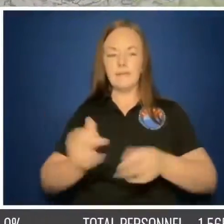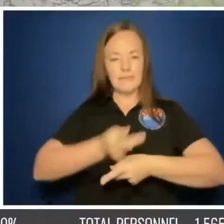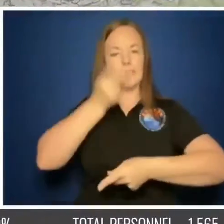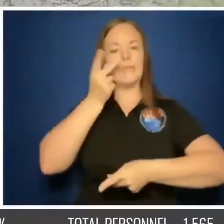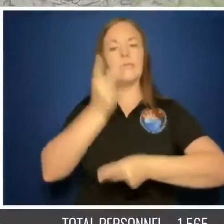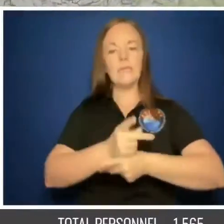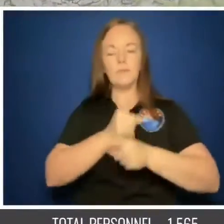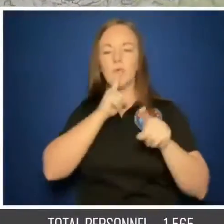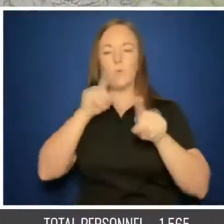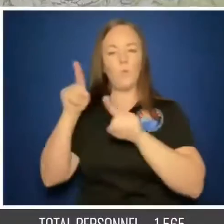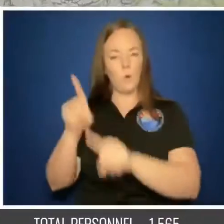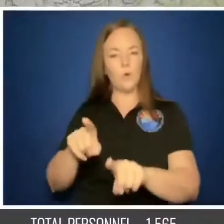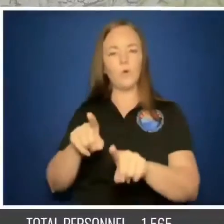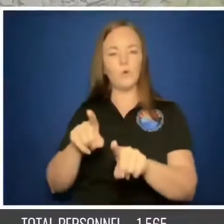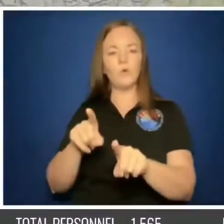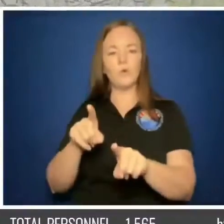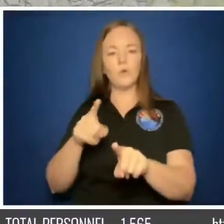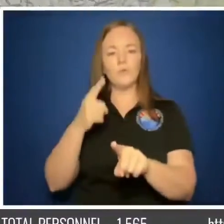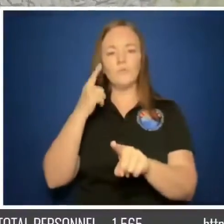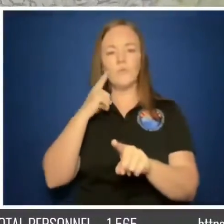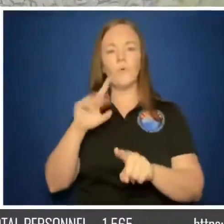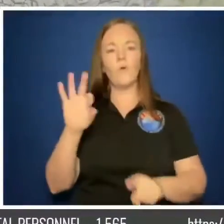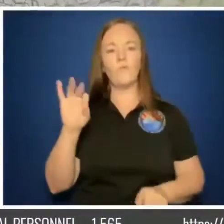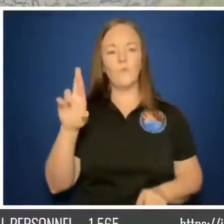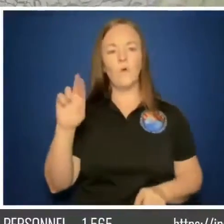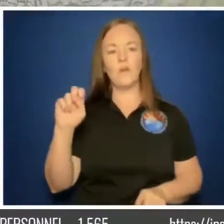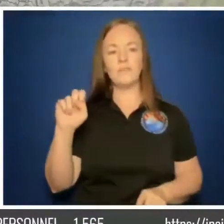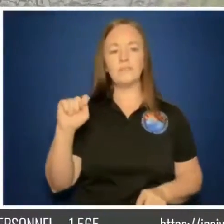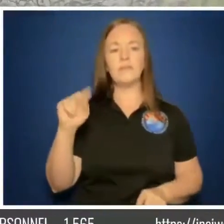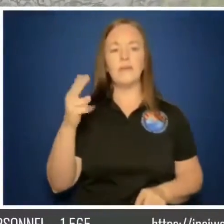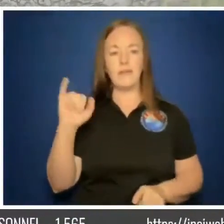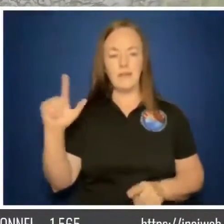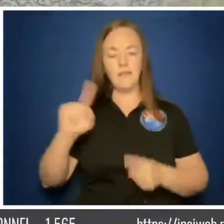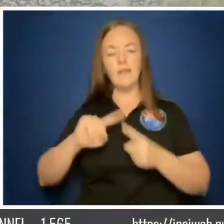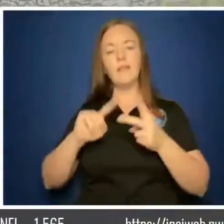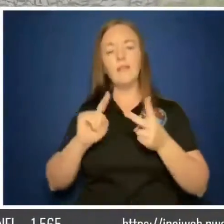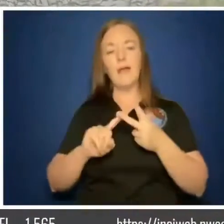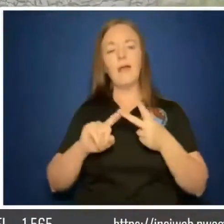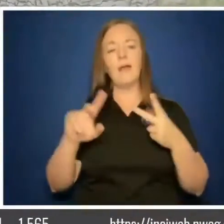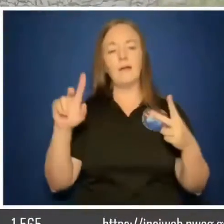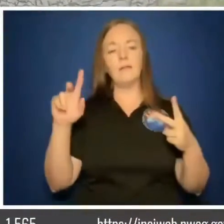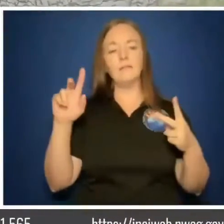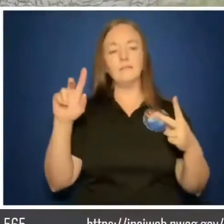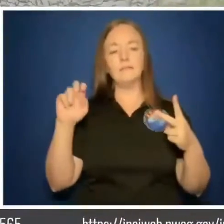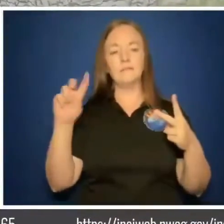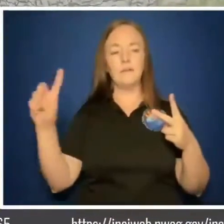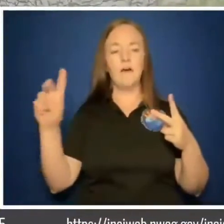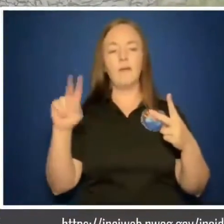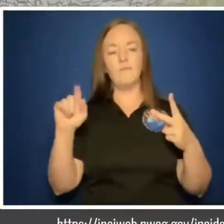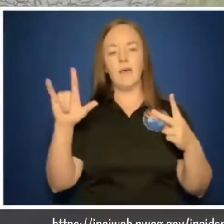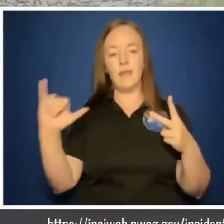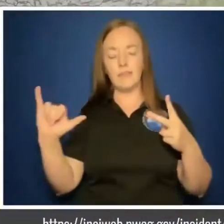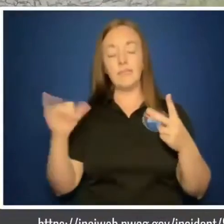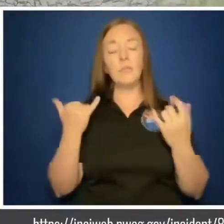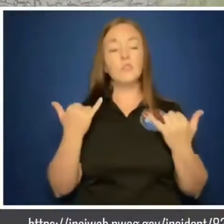Hill proper and the Todd Valley area. We've expanded orders today